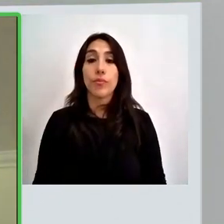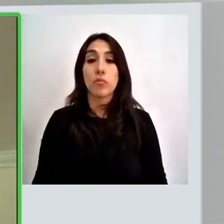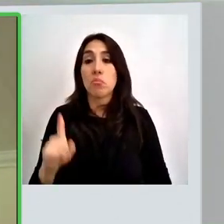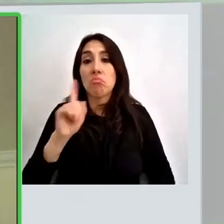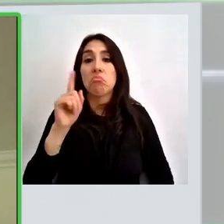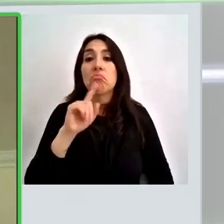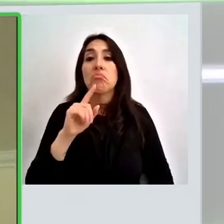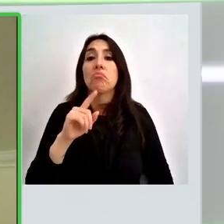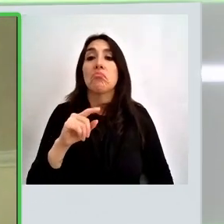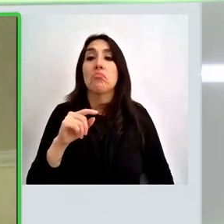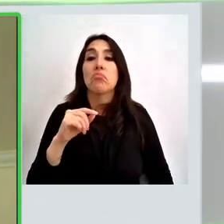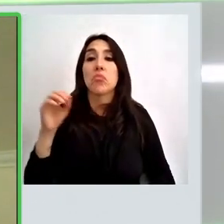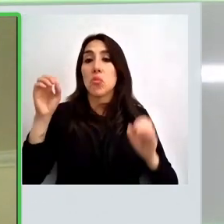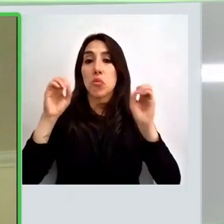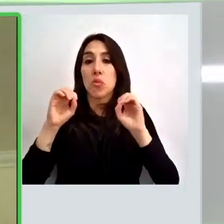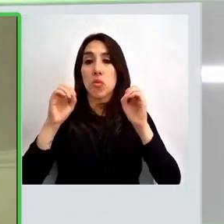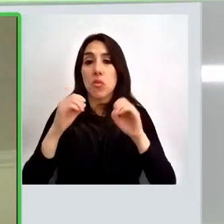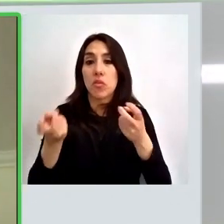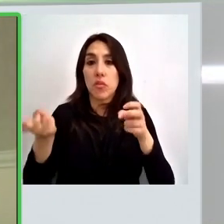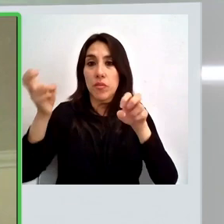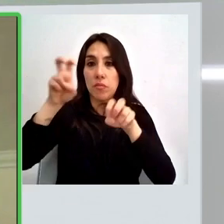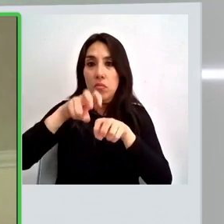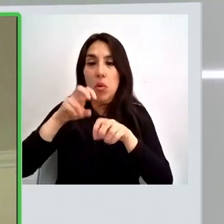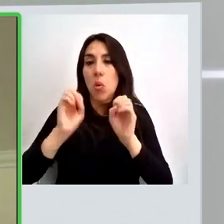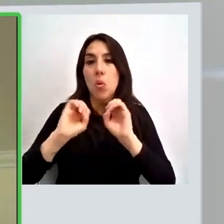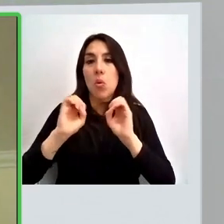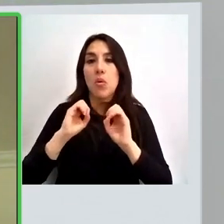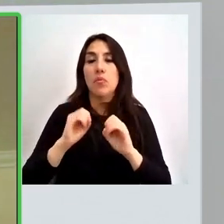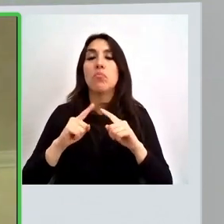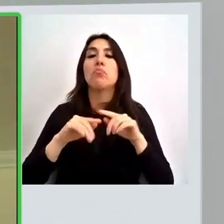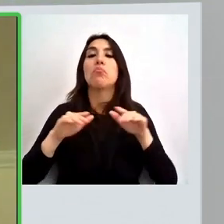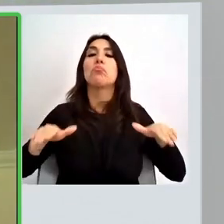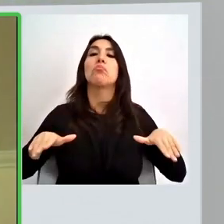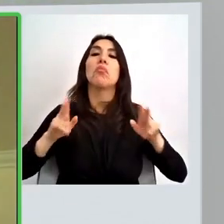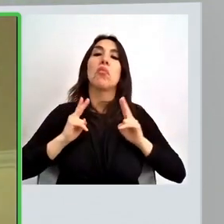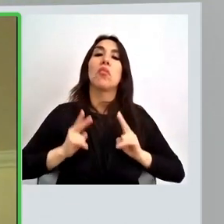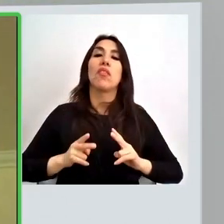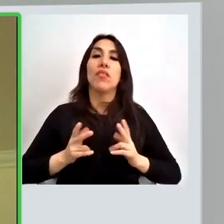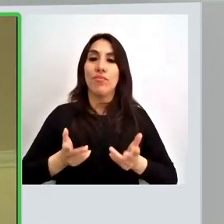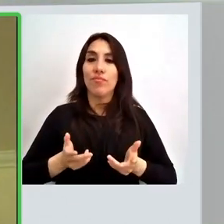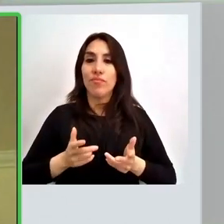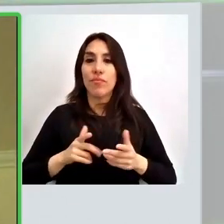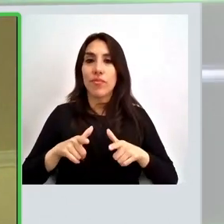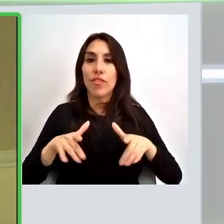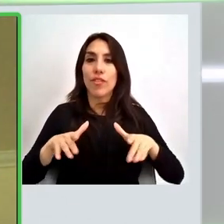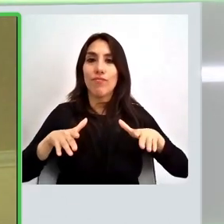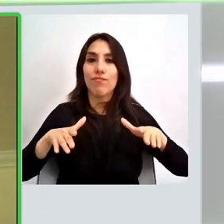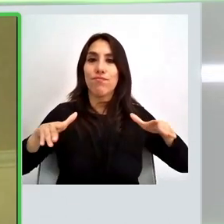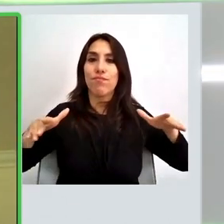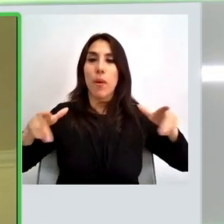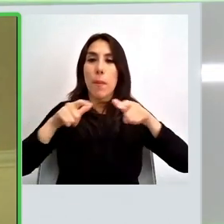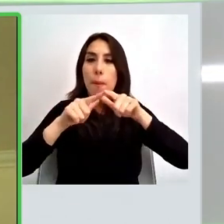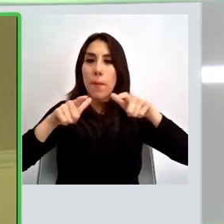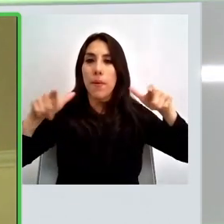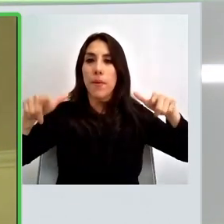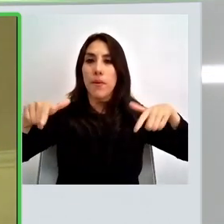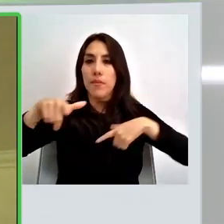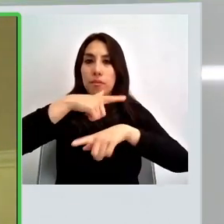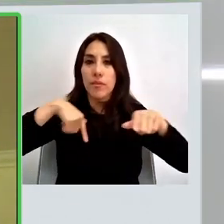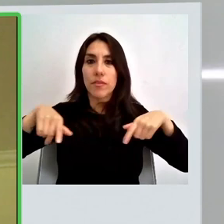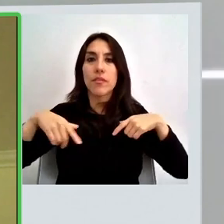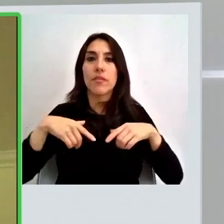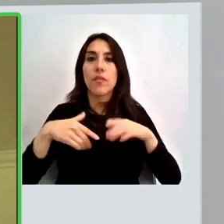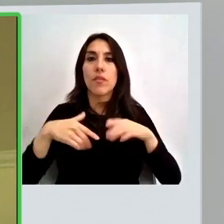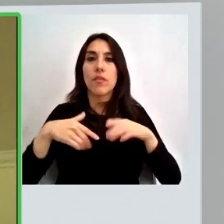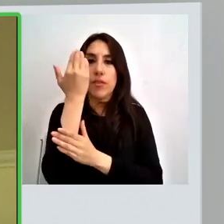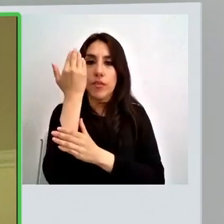up a whole new area of possibilities for persons with disabilities to enter